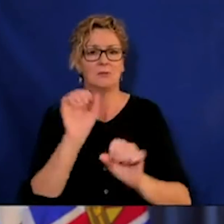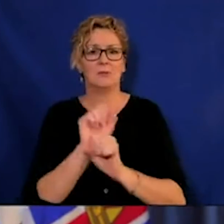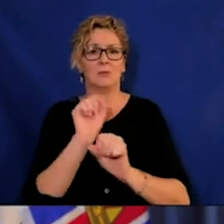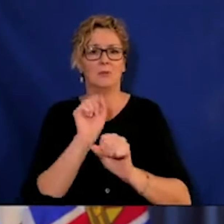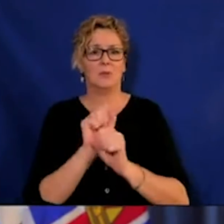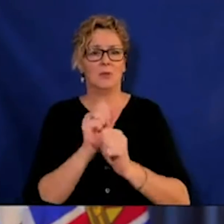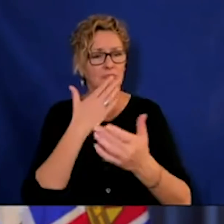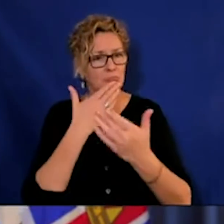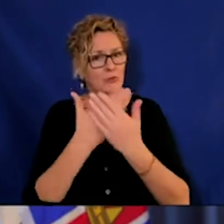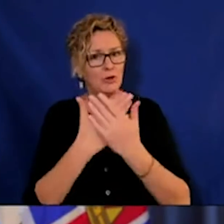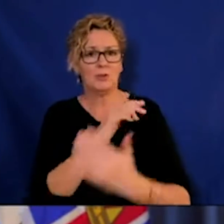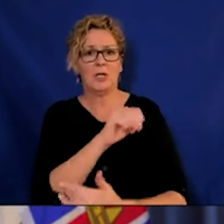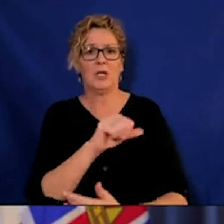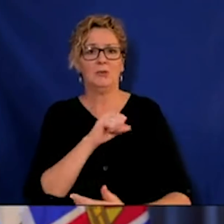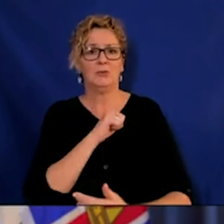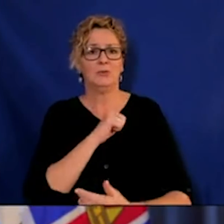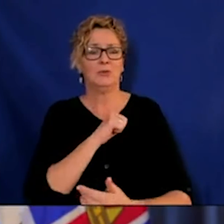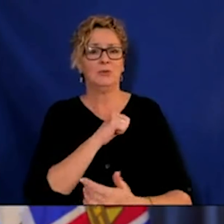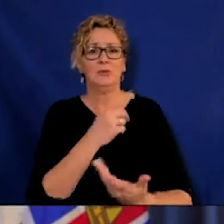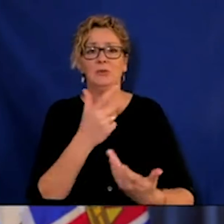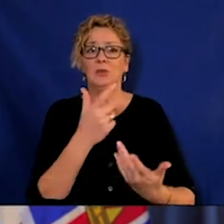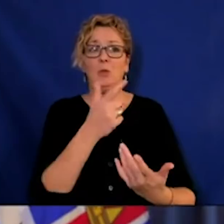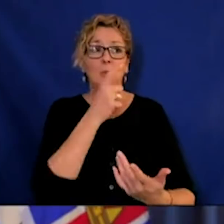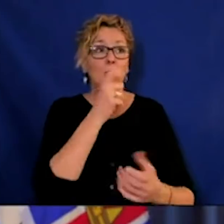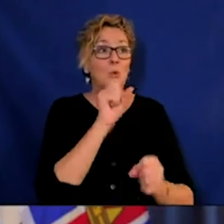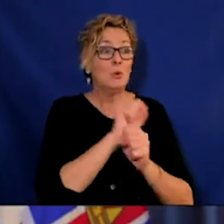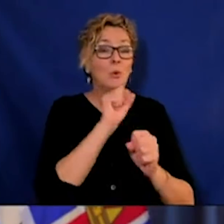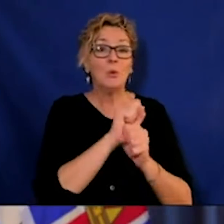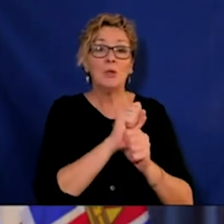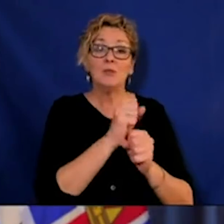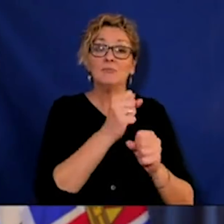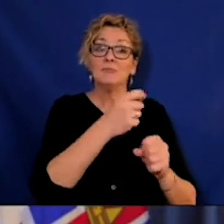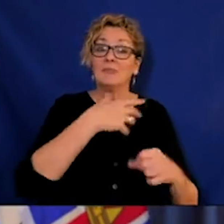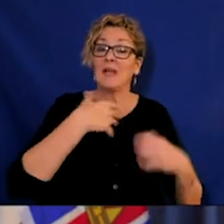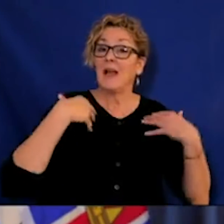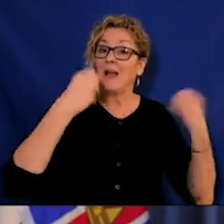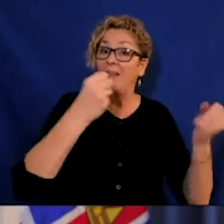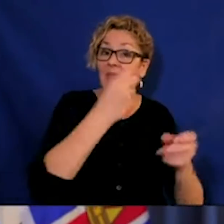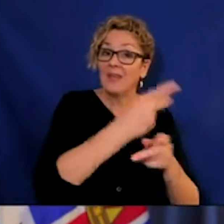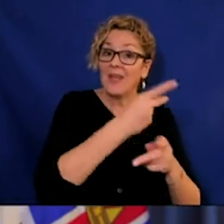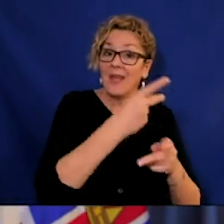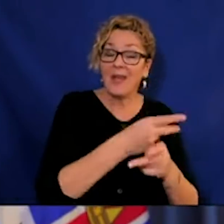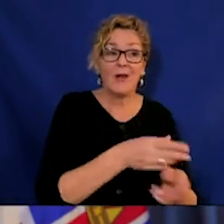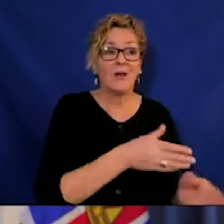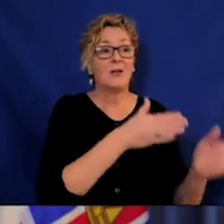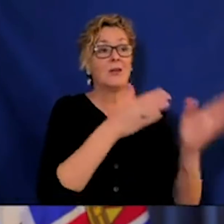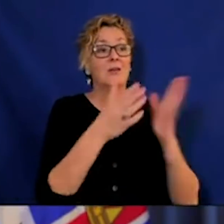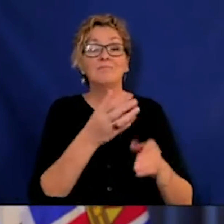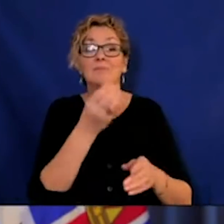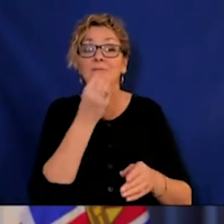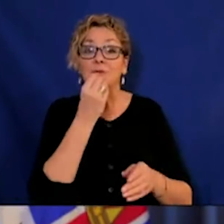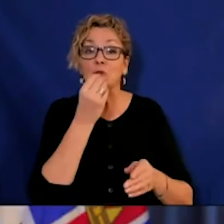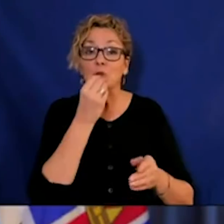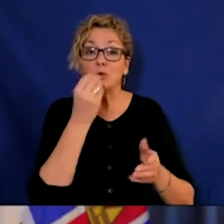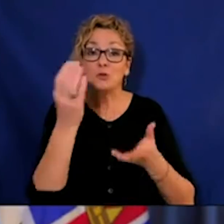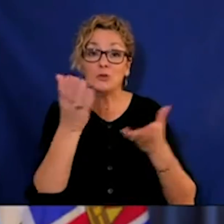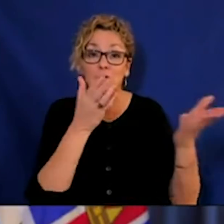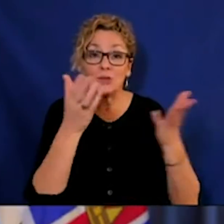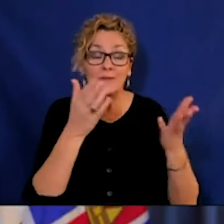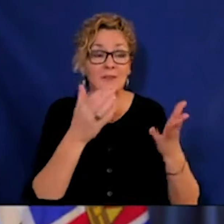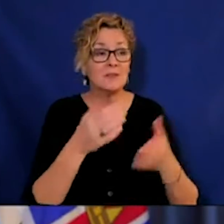who staff our grocery stores. And for all of them, for all of those that you love, for all of those that you don't